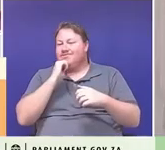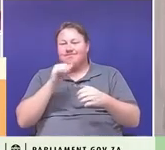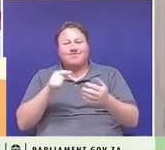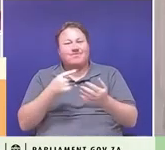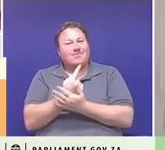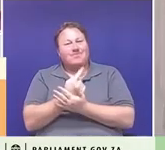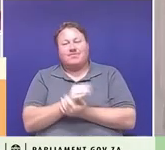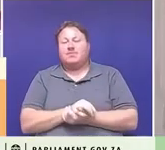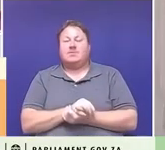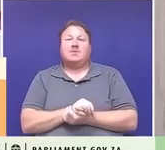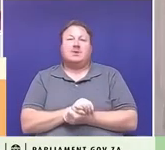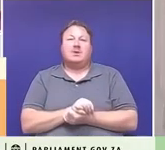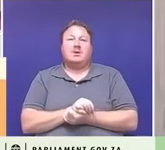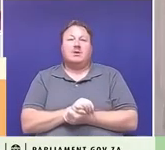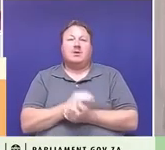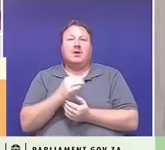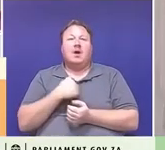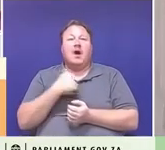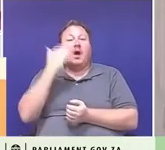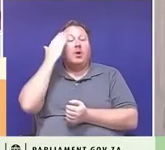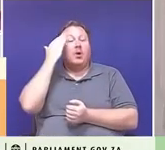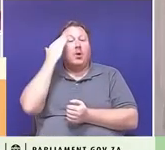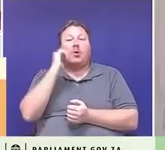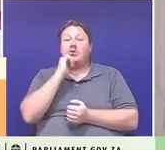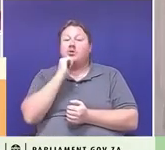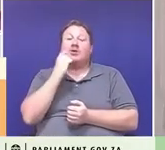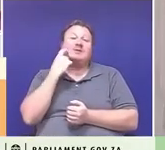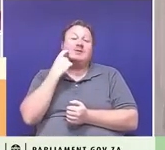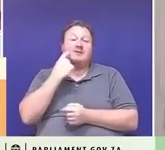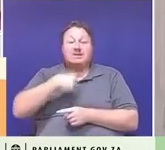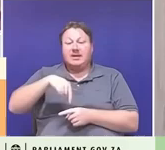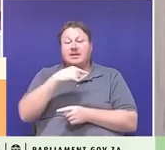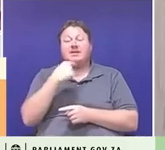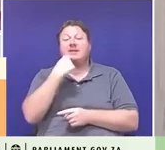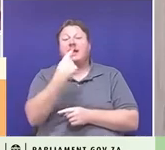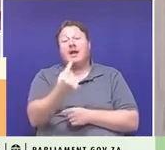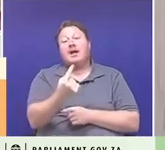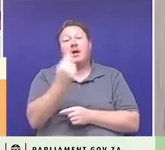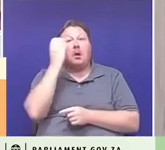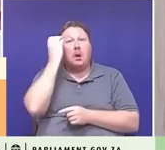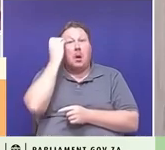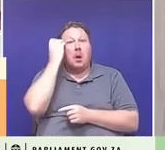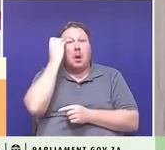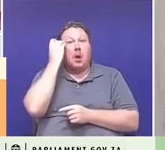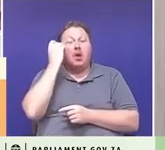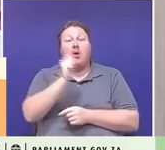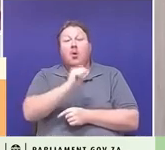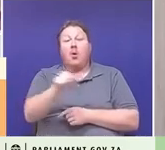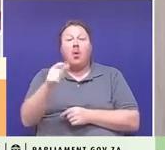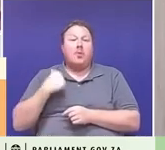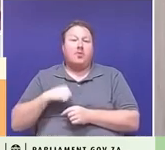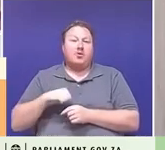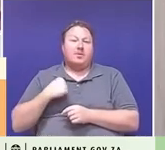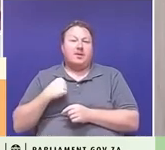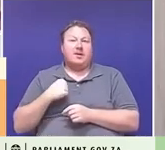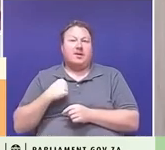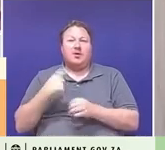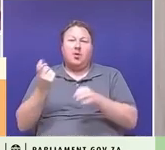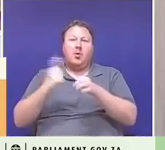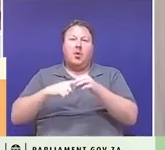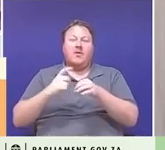delivery failure. I know it is not easy for us to say that all municipalities should have